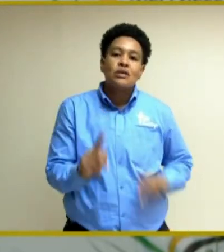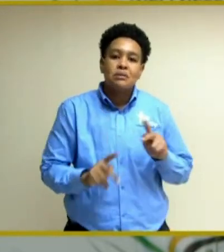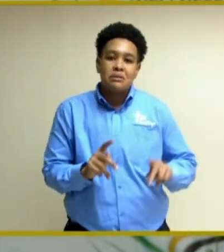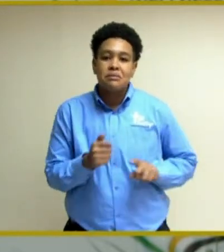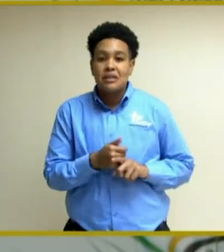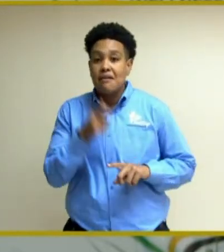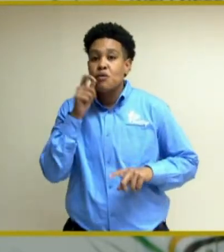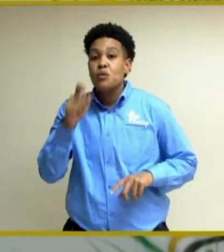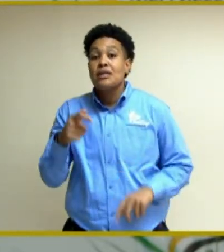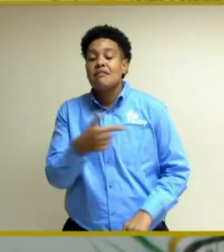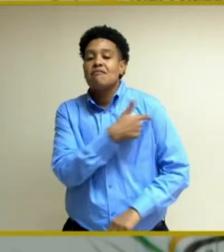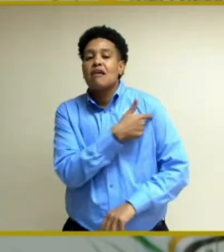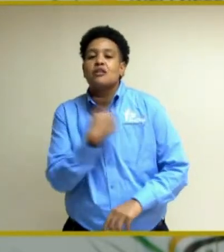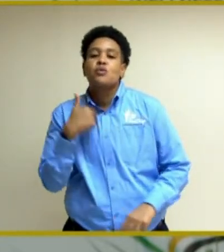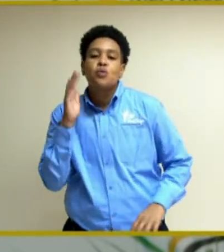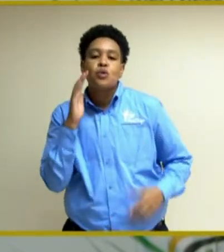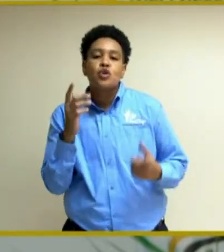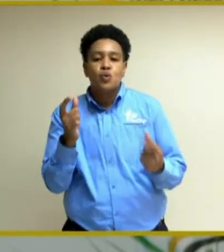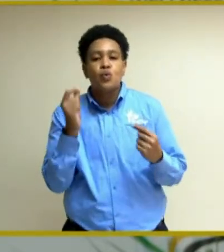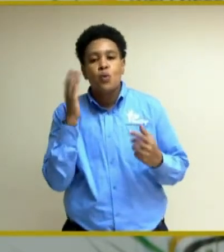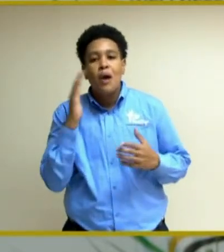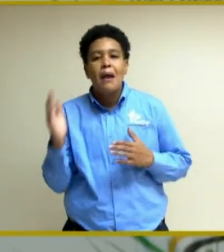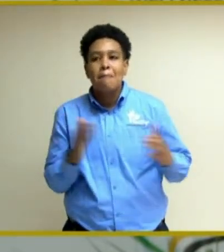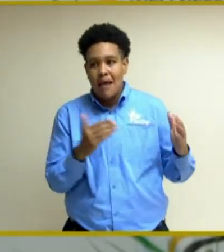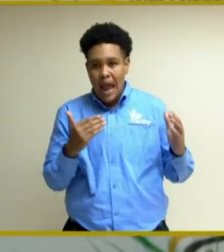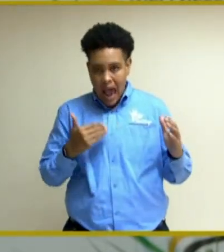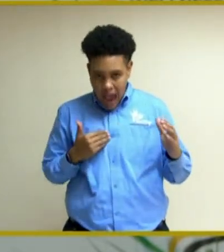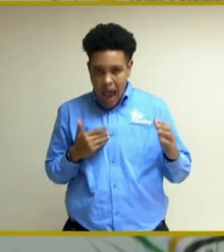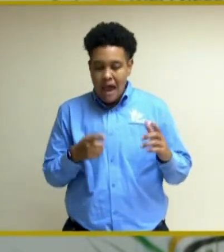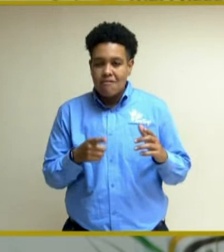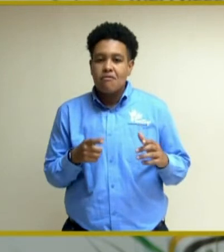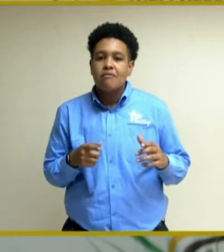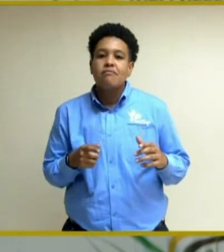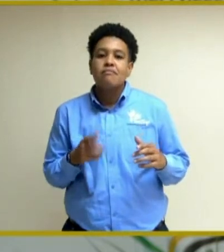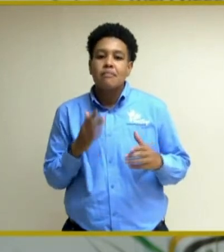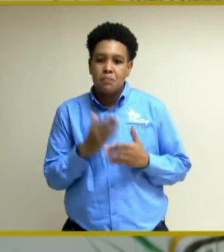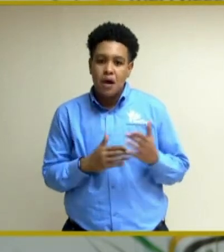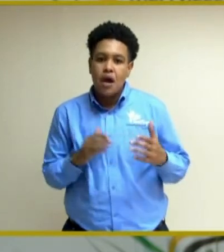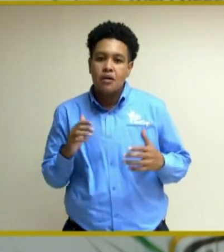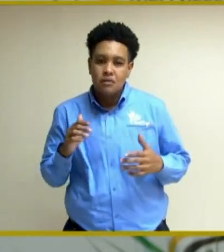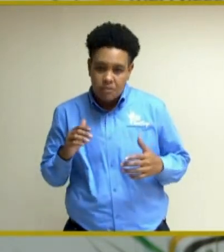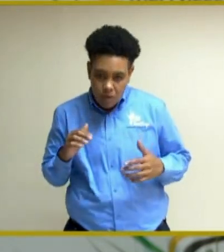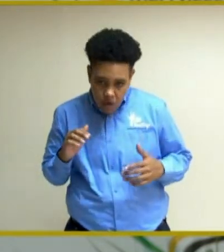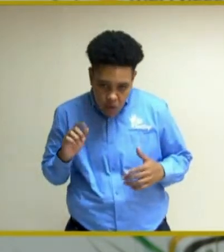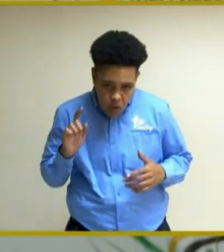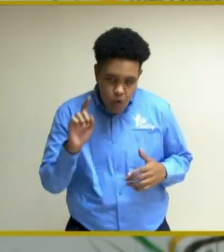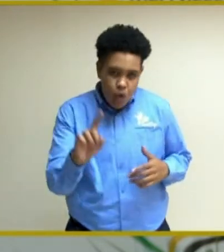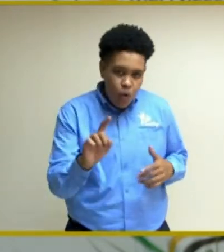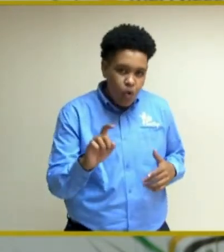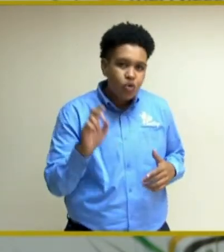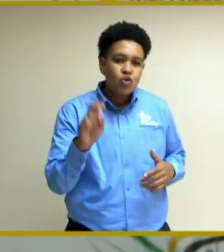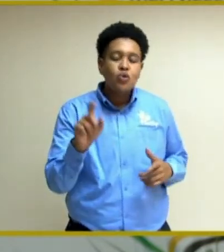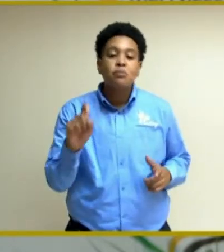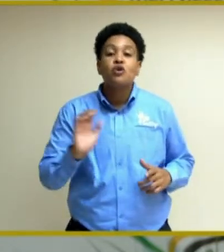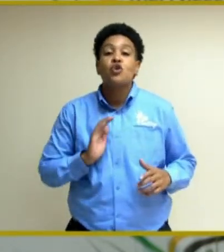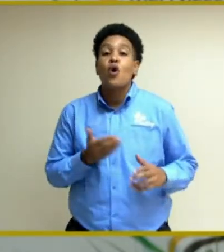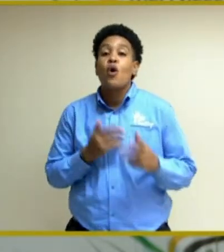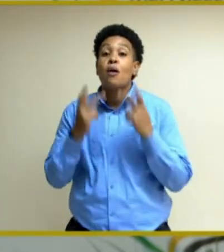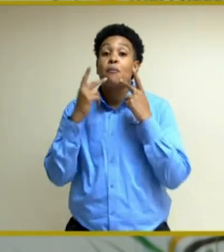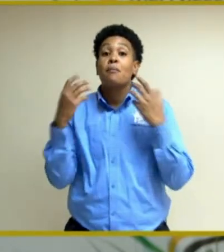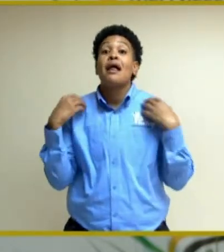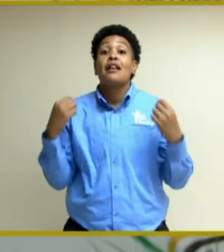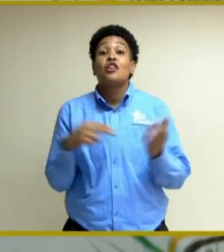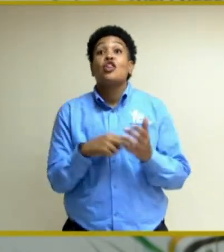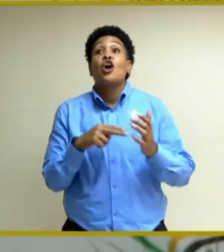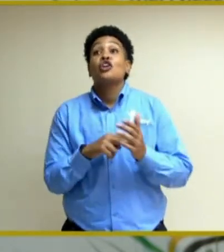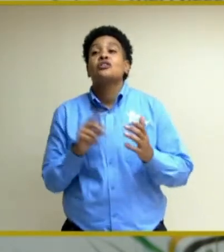who need a vaccine, we will do that, because the plan does have a mobile component to it. Our public health nurses are out in the